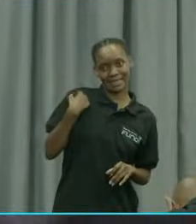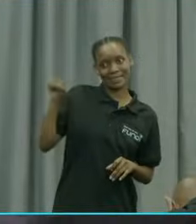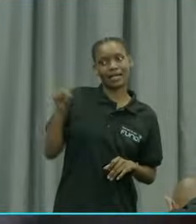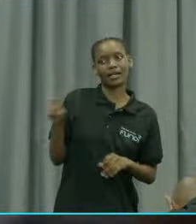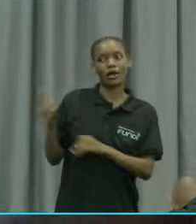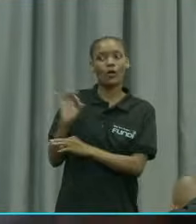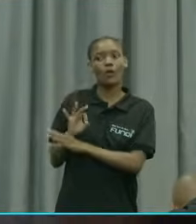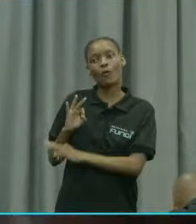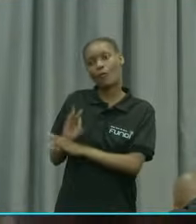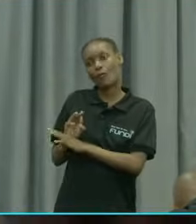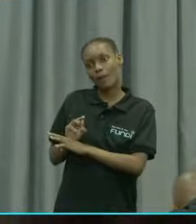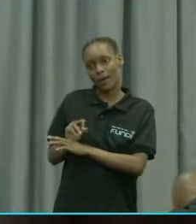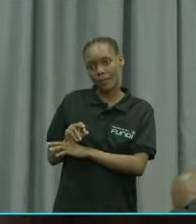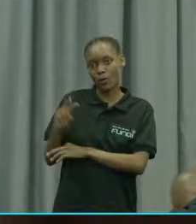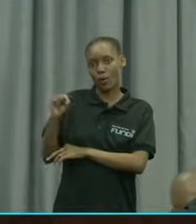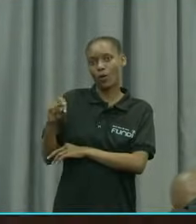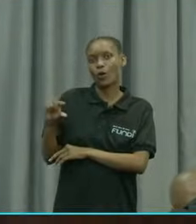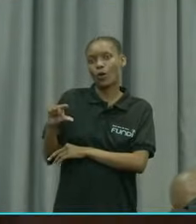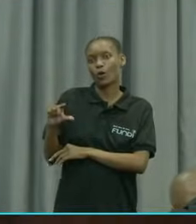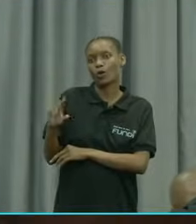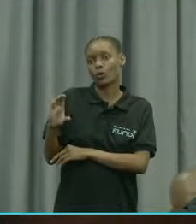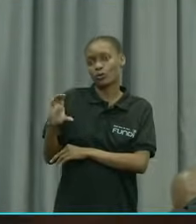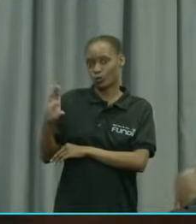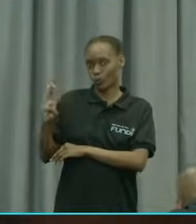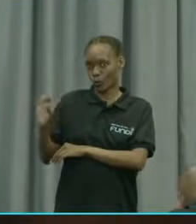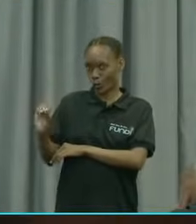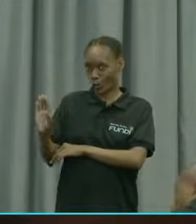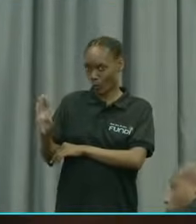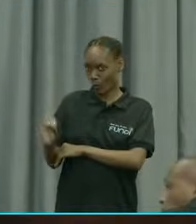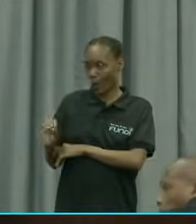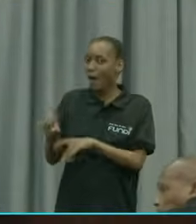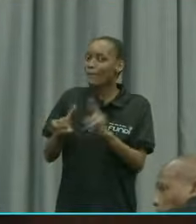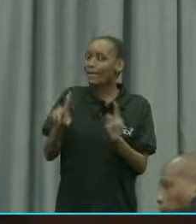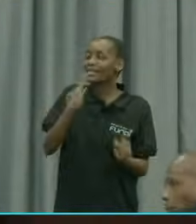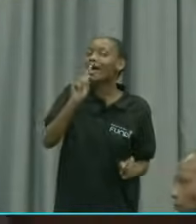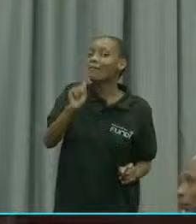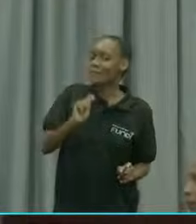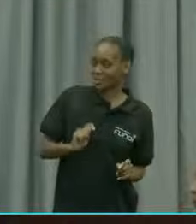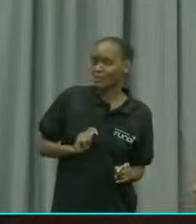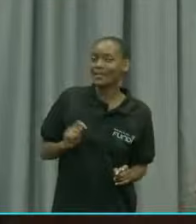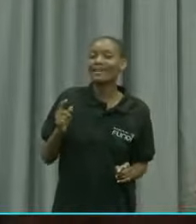Ubaba Ngcobo, but I'm actually agreeing with him. Because,